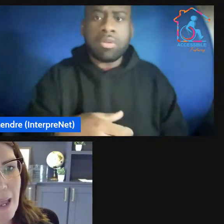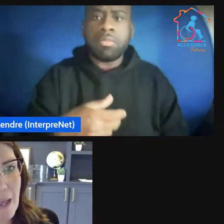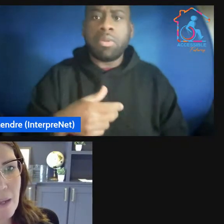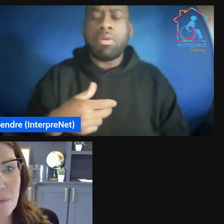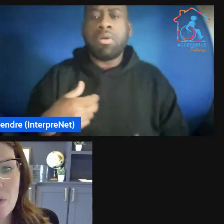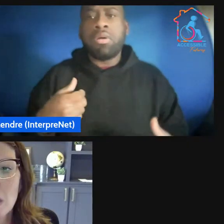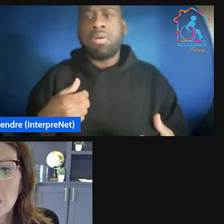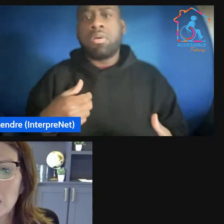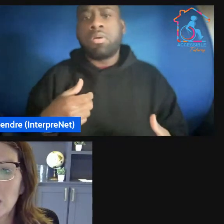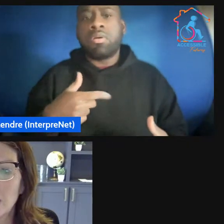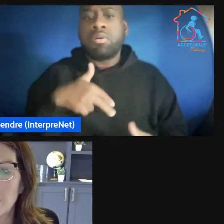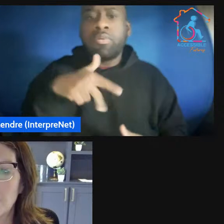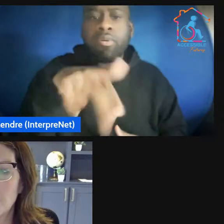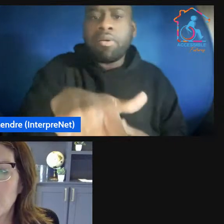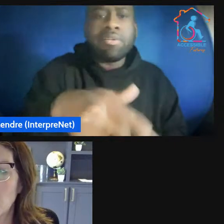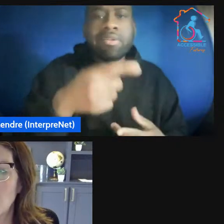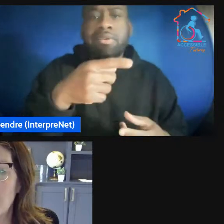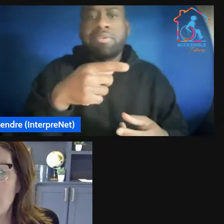that they have,